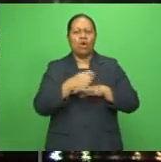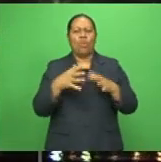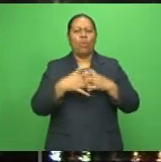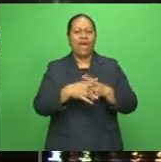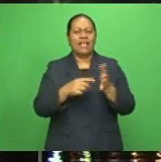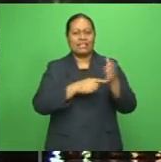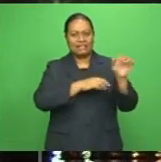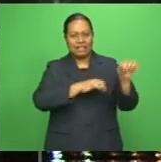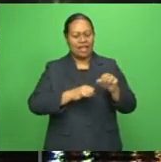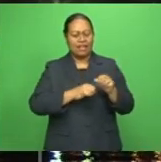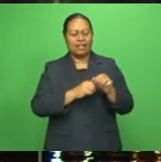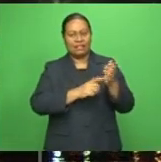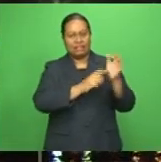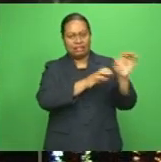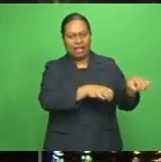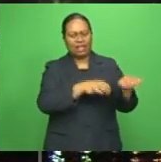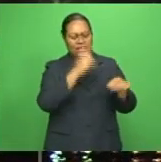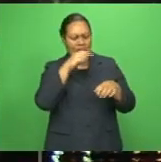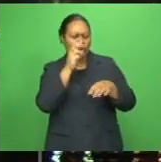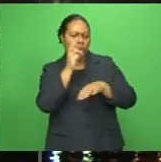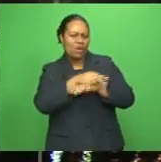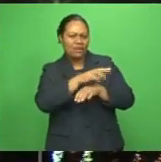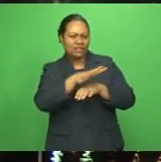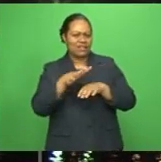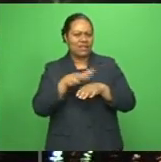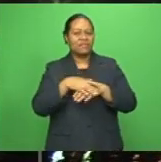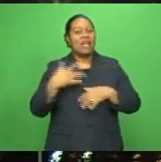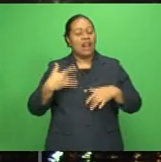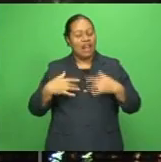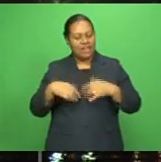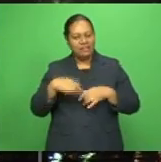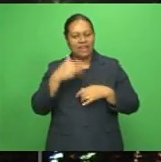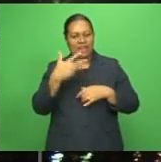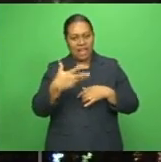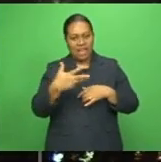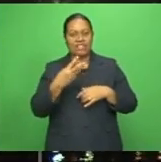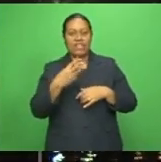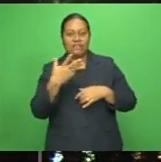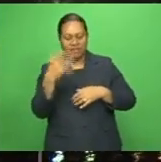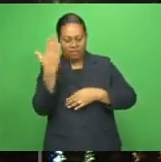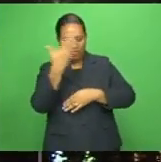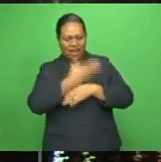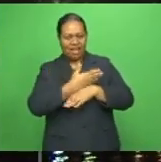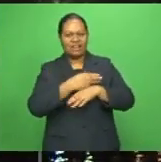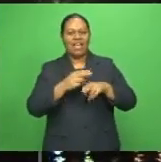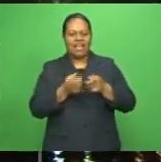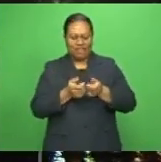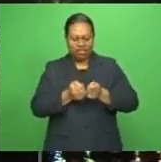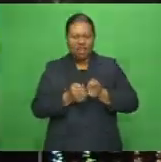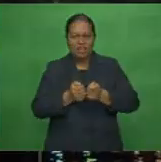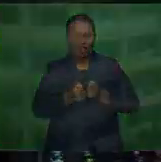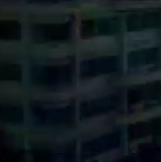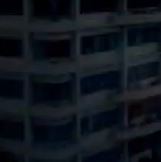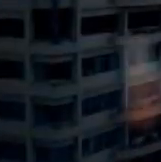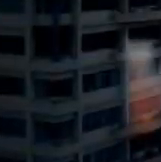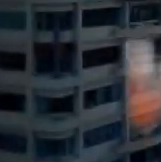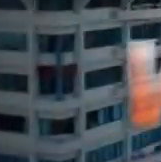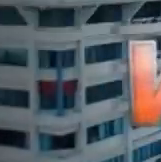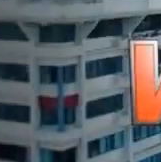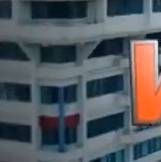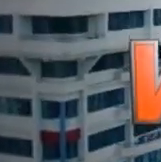And don't forget, you can watch the Storm and Raiders match live at 9:35 tonight on FBC Sports.